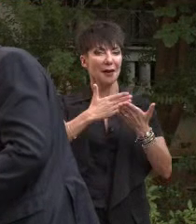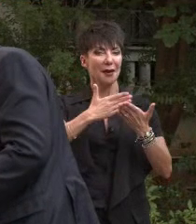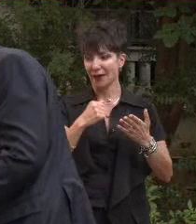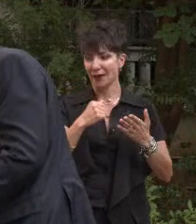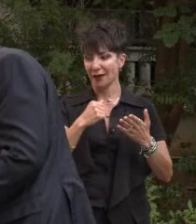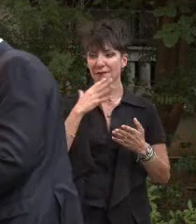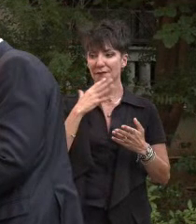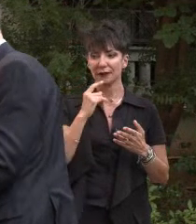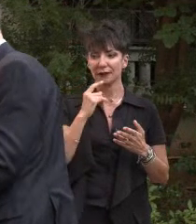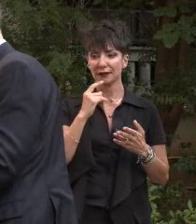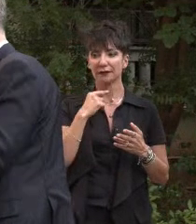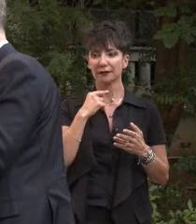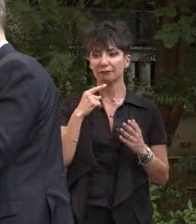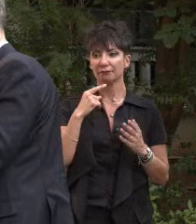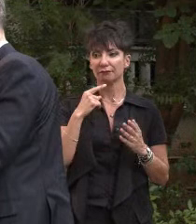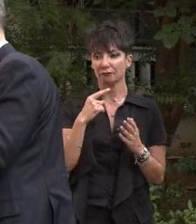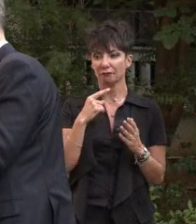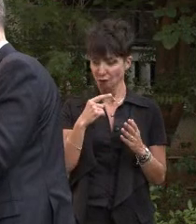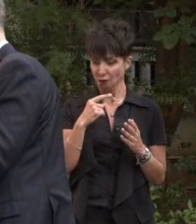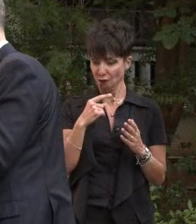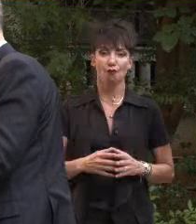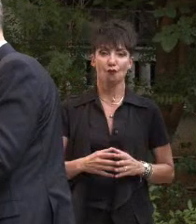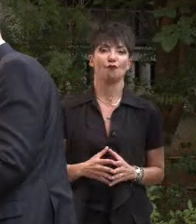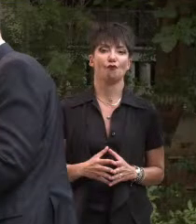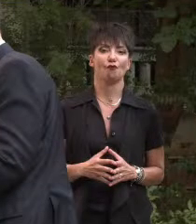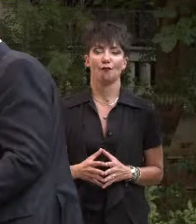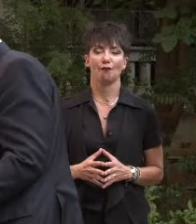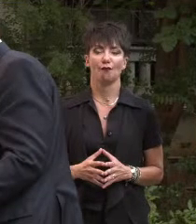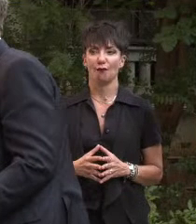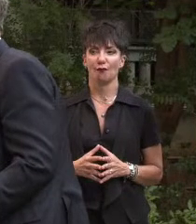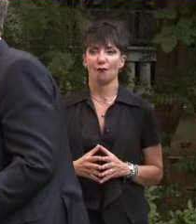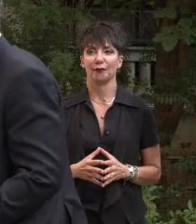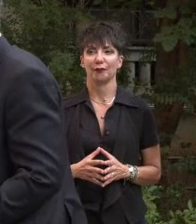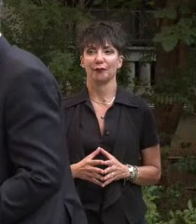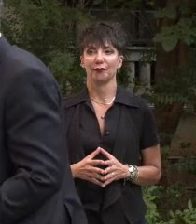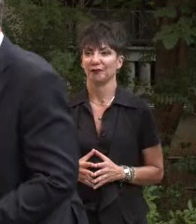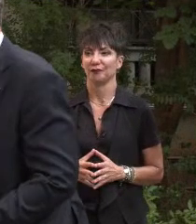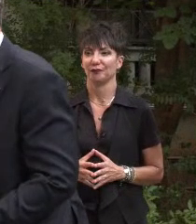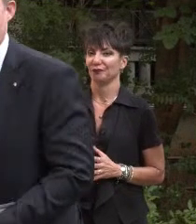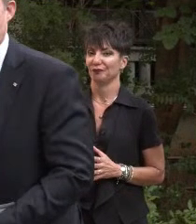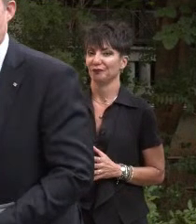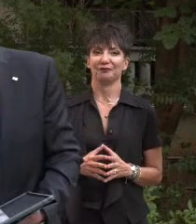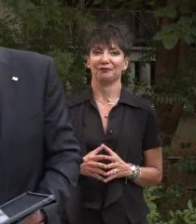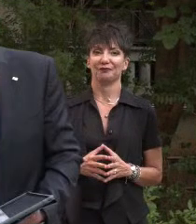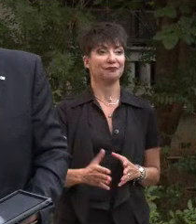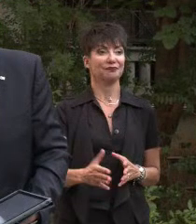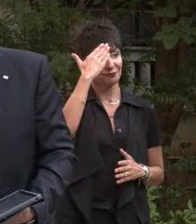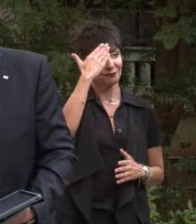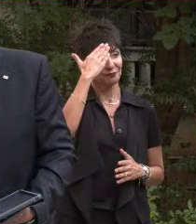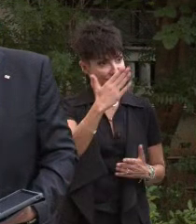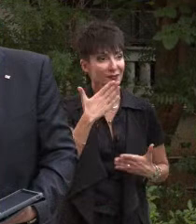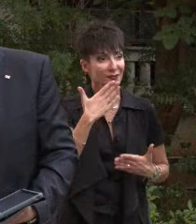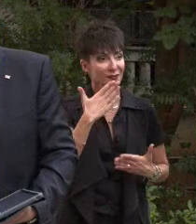have the same. This is translated. Yes. Okay. So. Thank you. Thank you very much,